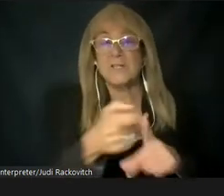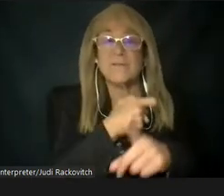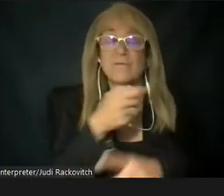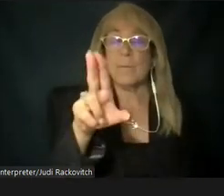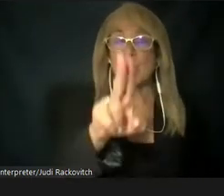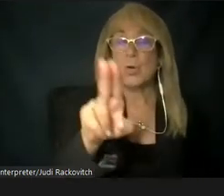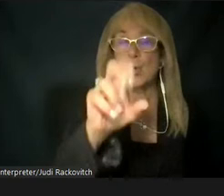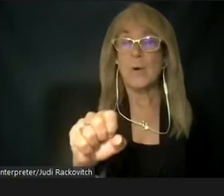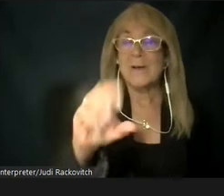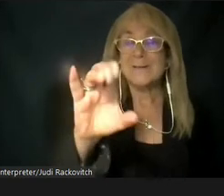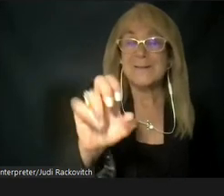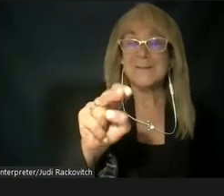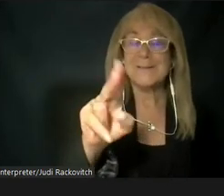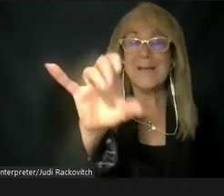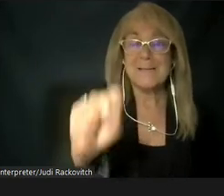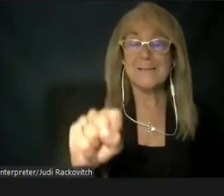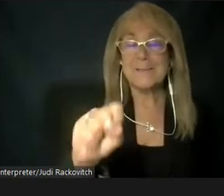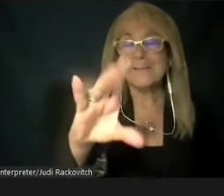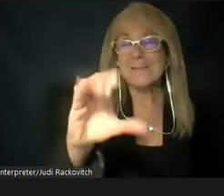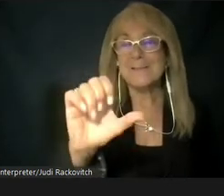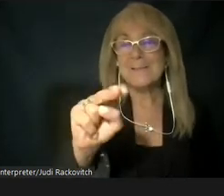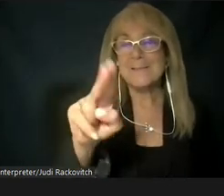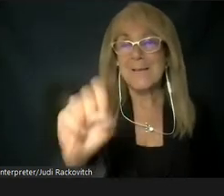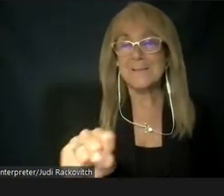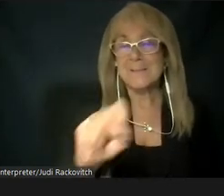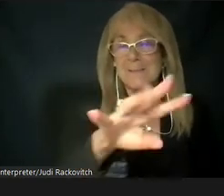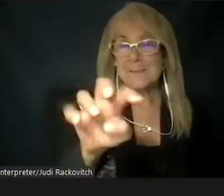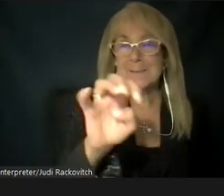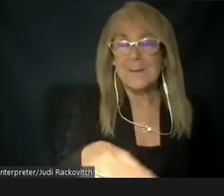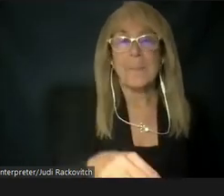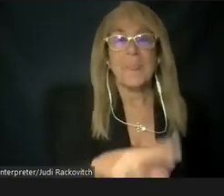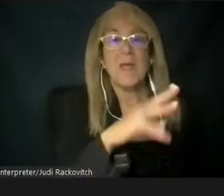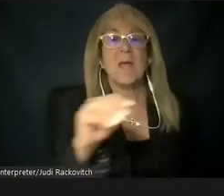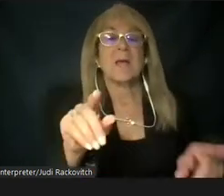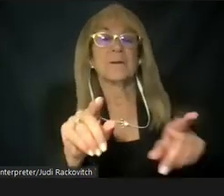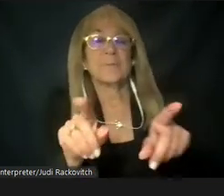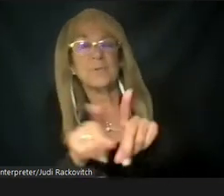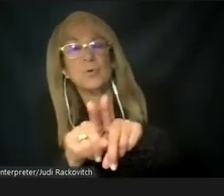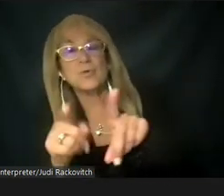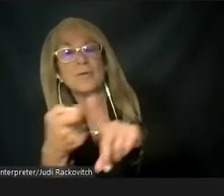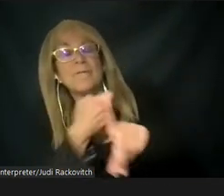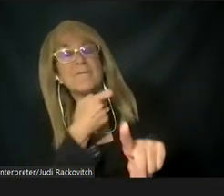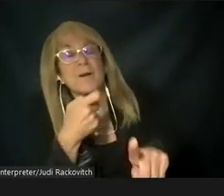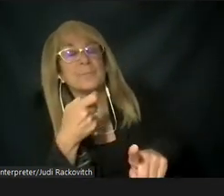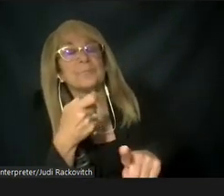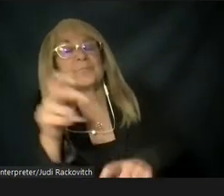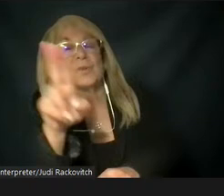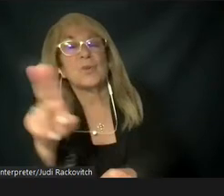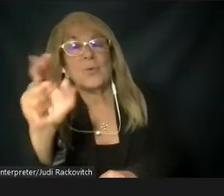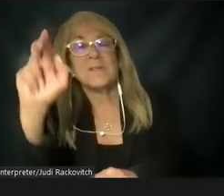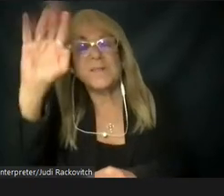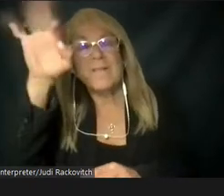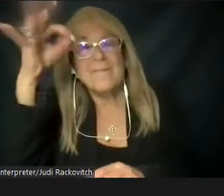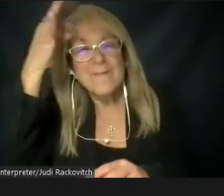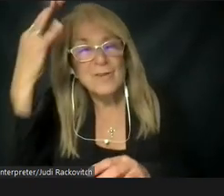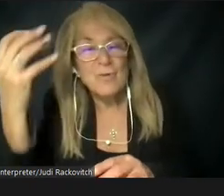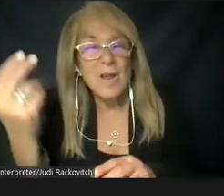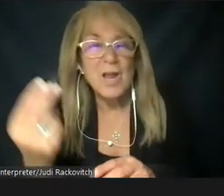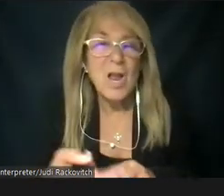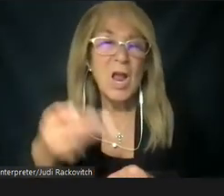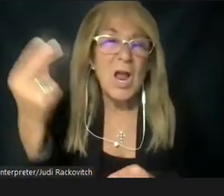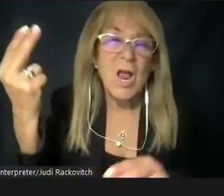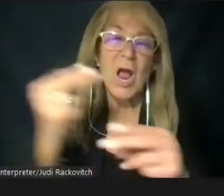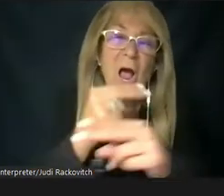is defined by the.S. of Transportation and Federal Highway Administration as a person whose household income is at or below the U.S.